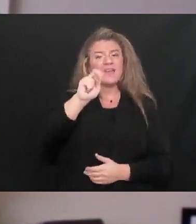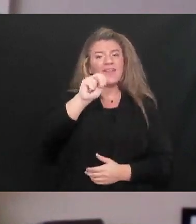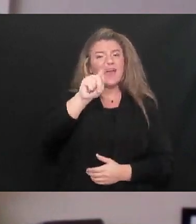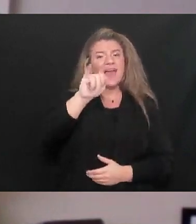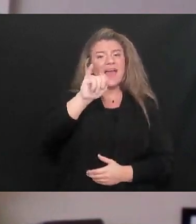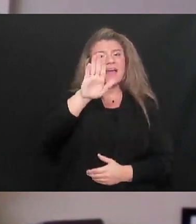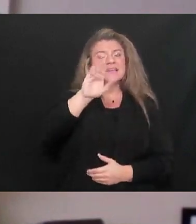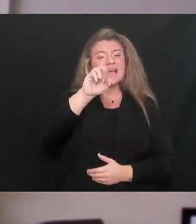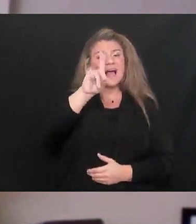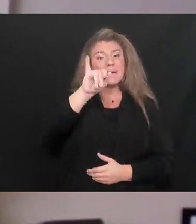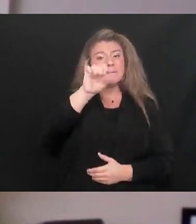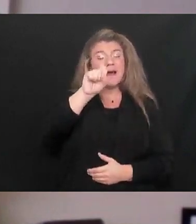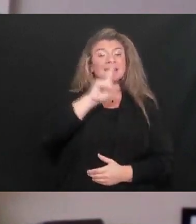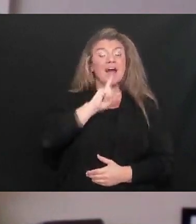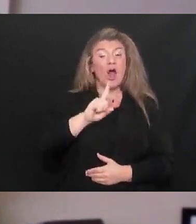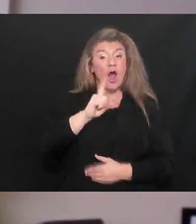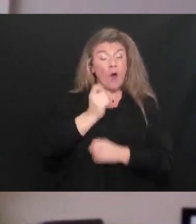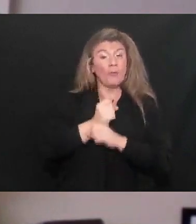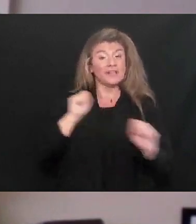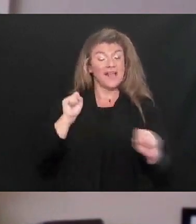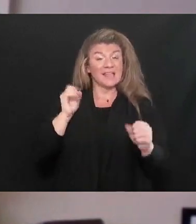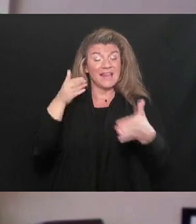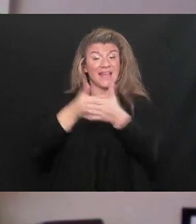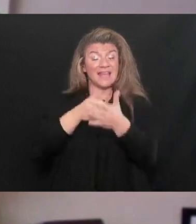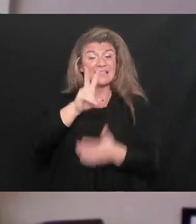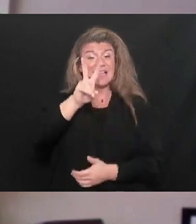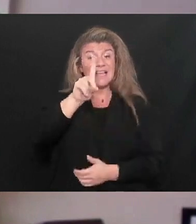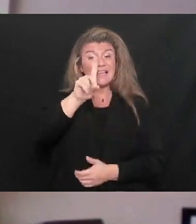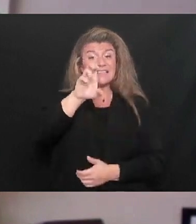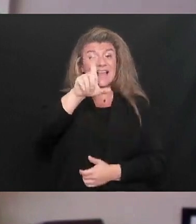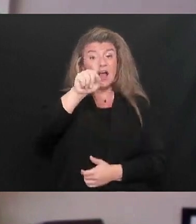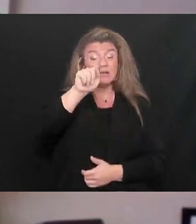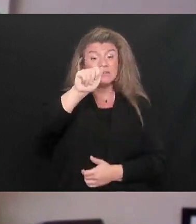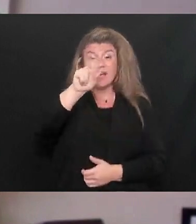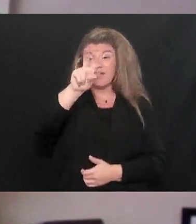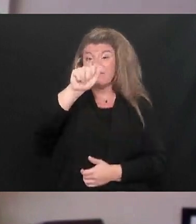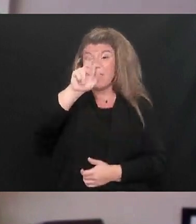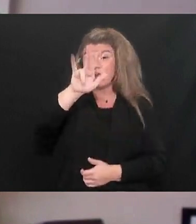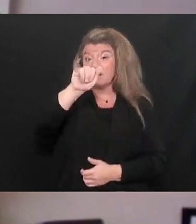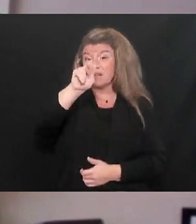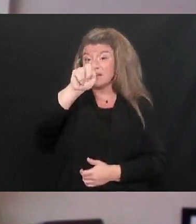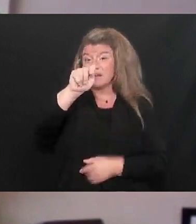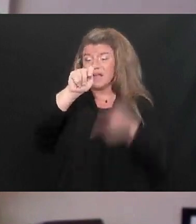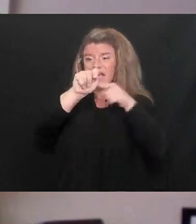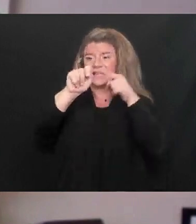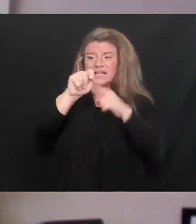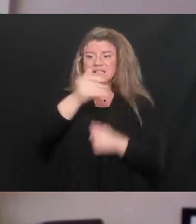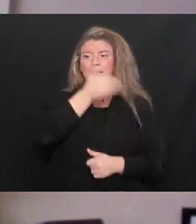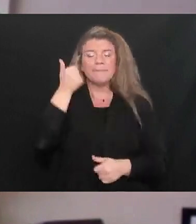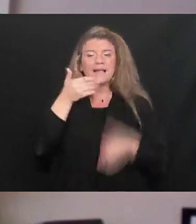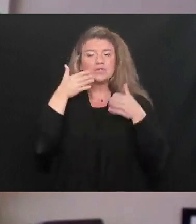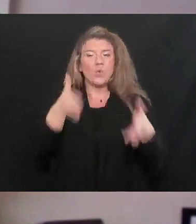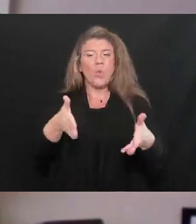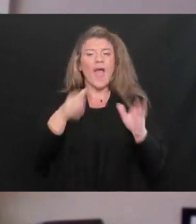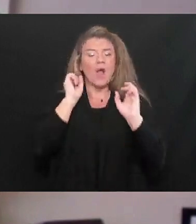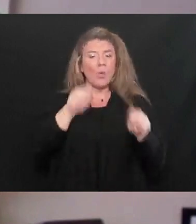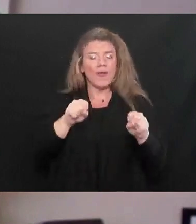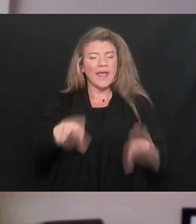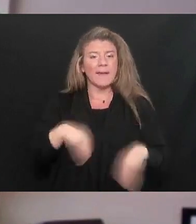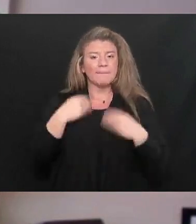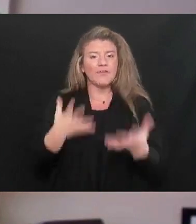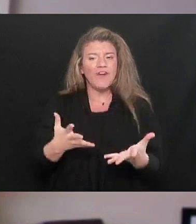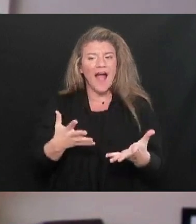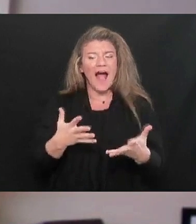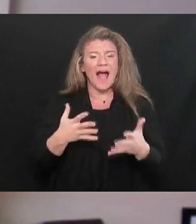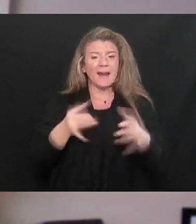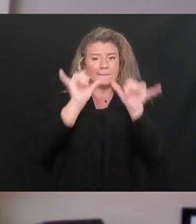effective against the particular Delta variant is the best way that we can provide a